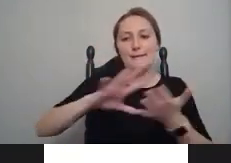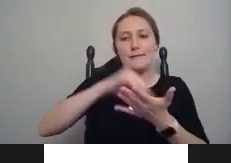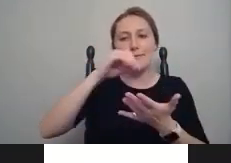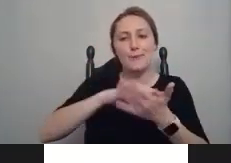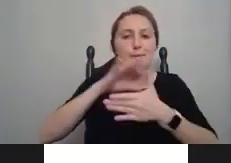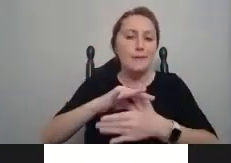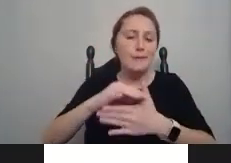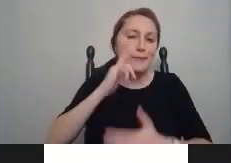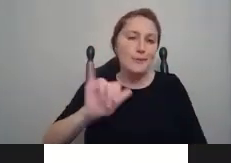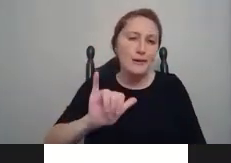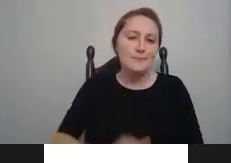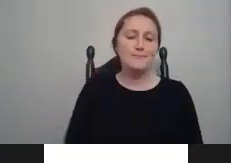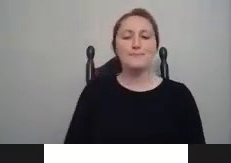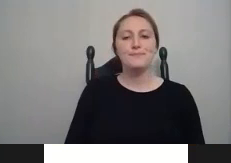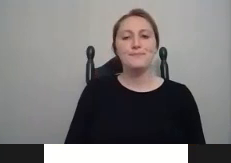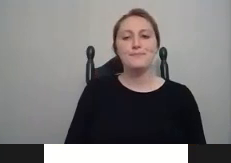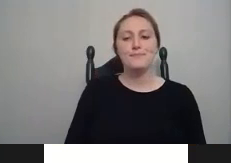like?